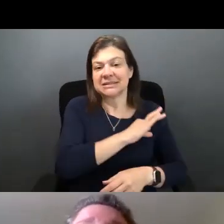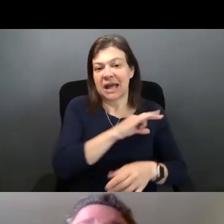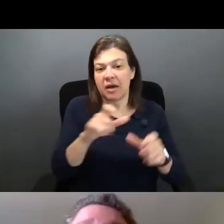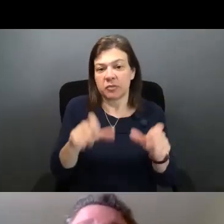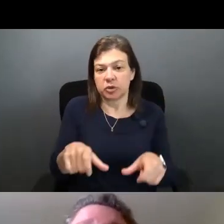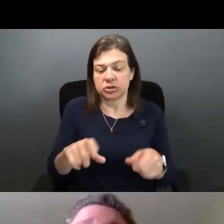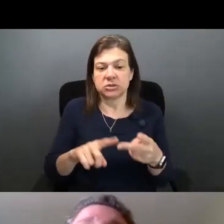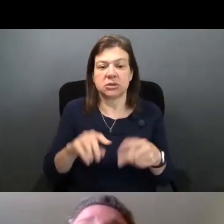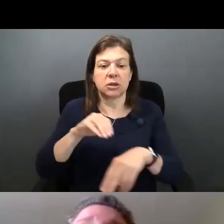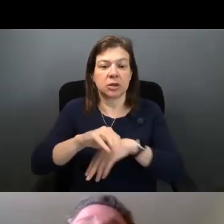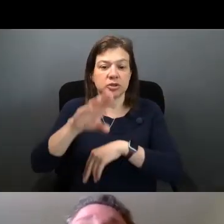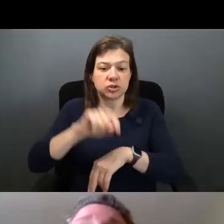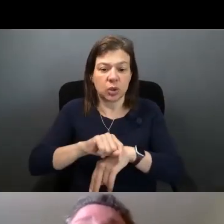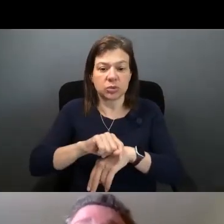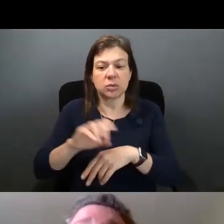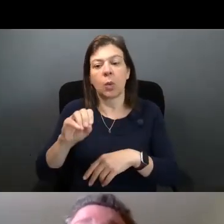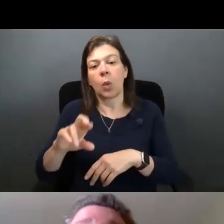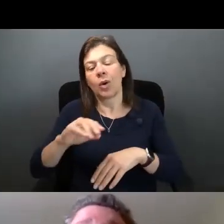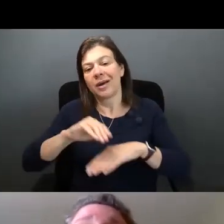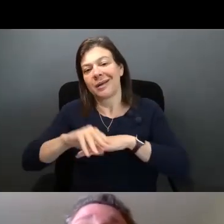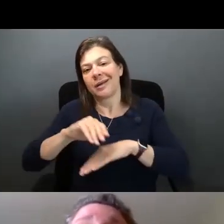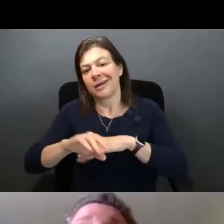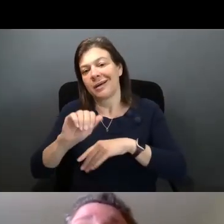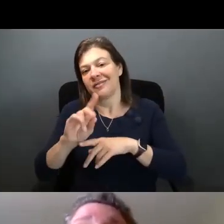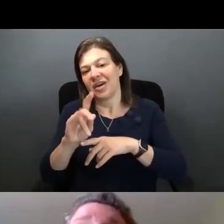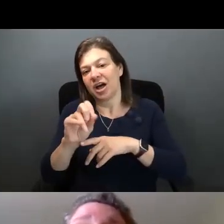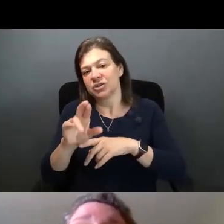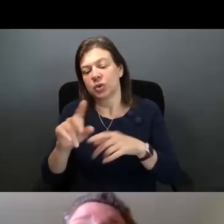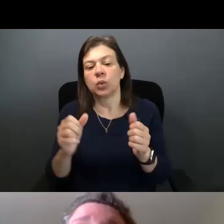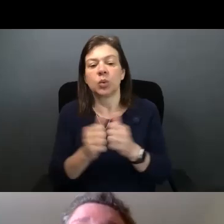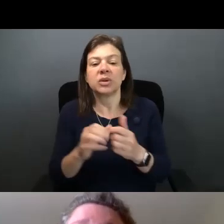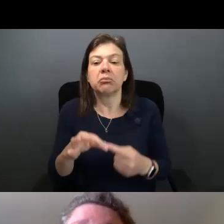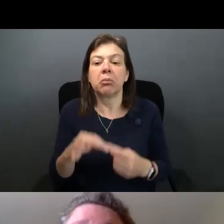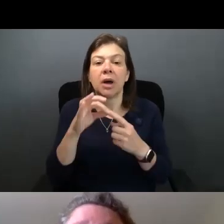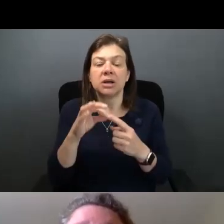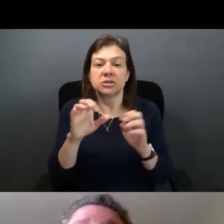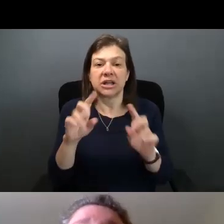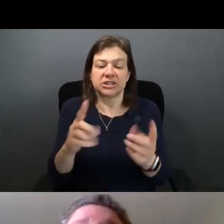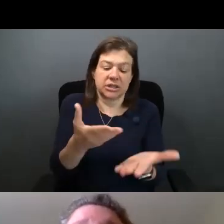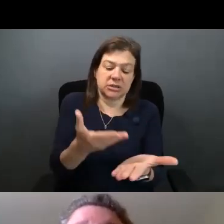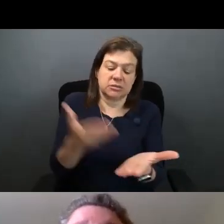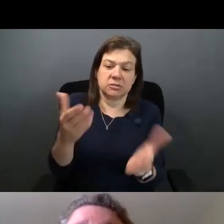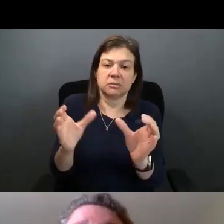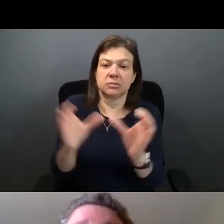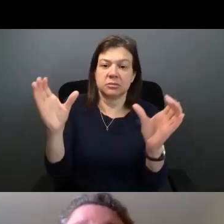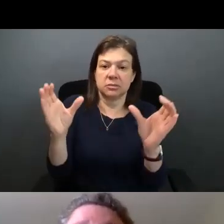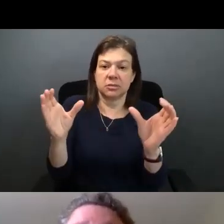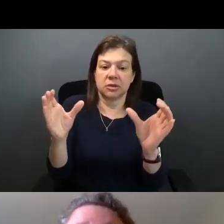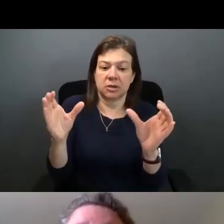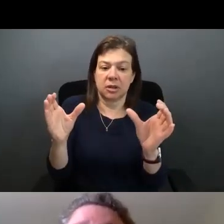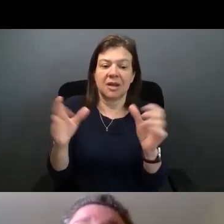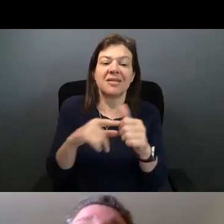a consultant, or an advisor with special education credentials